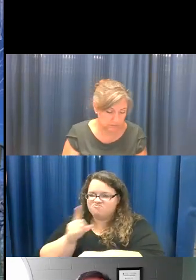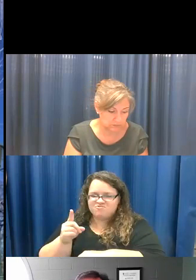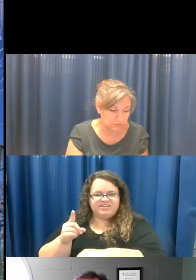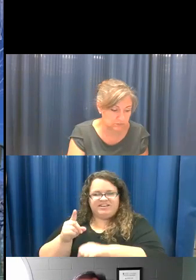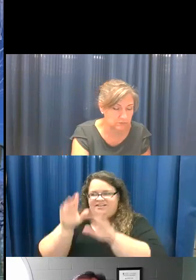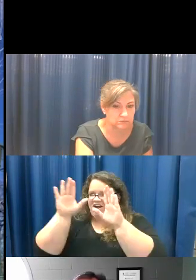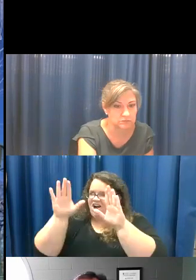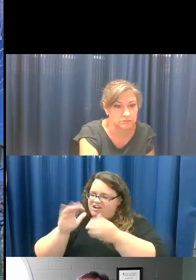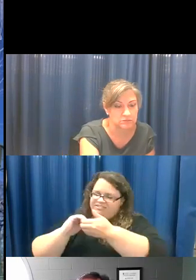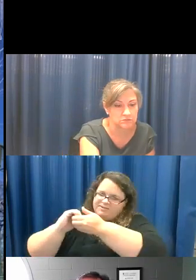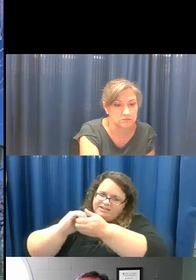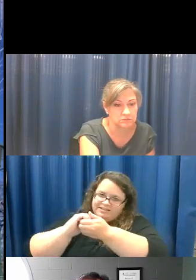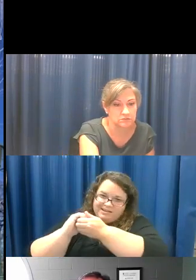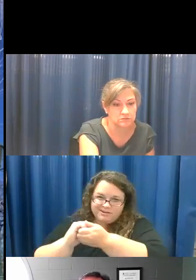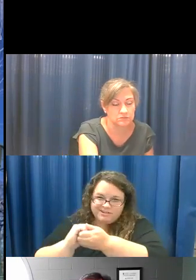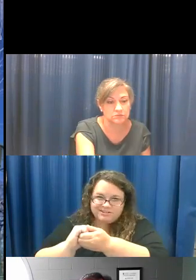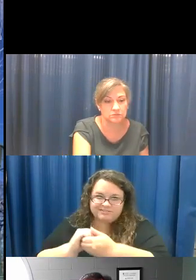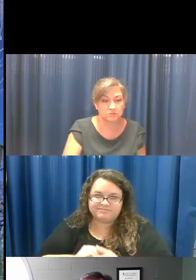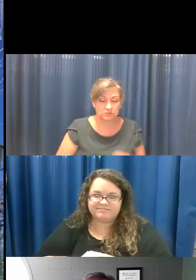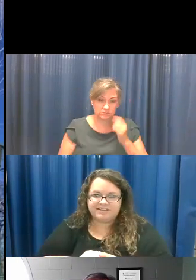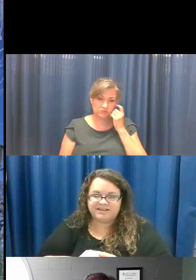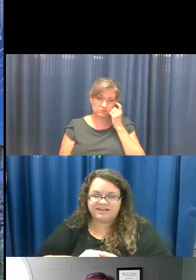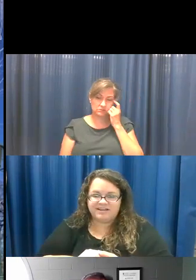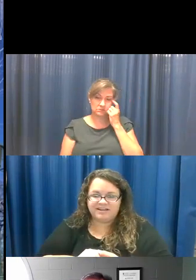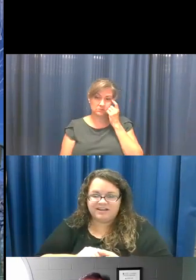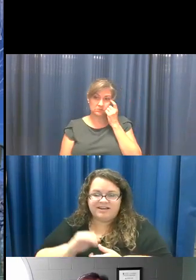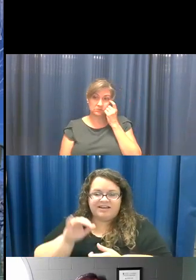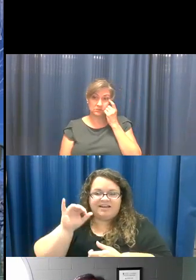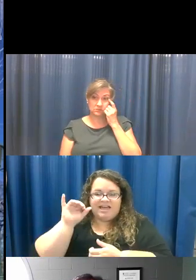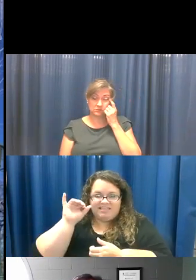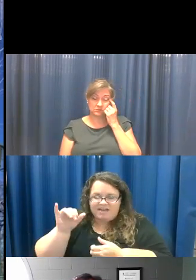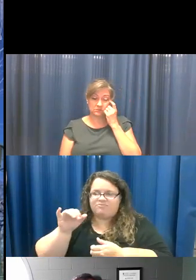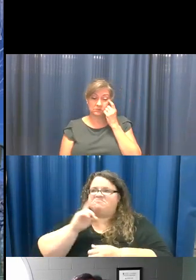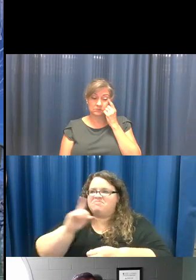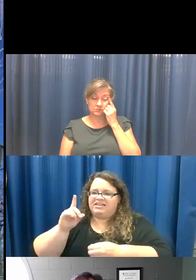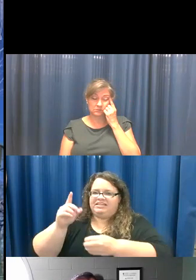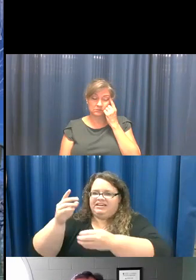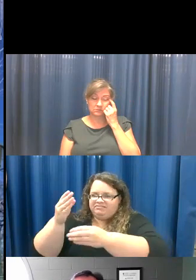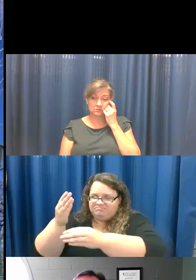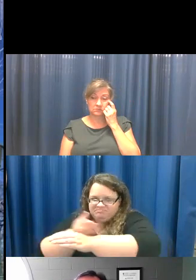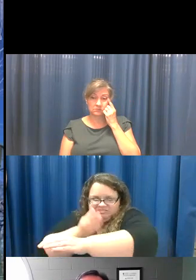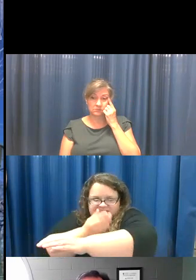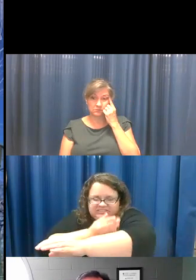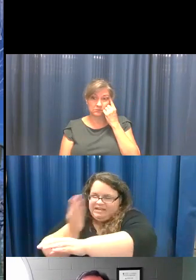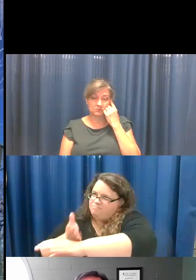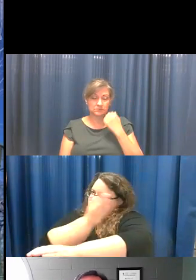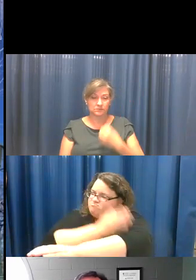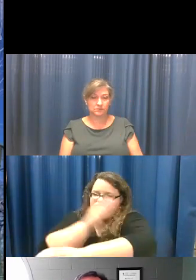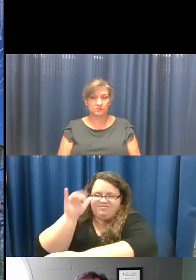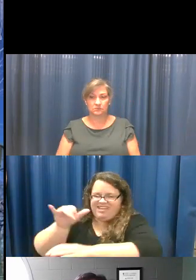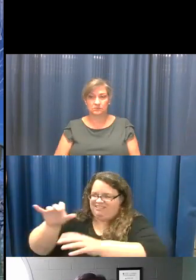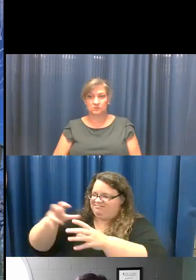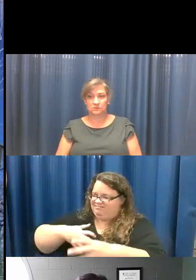fantastic collaboration that has reshaped this industrial wasteland into this really